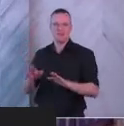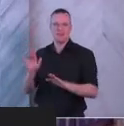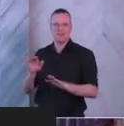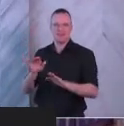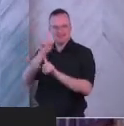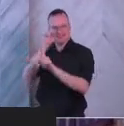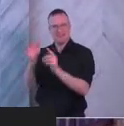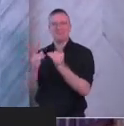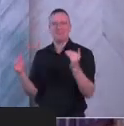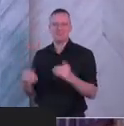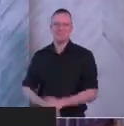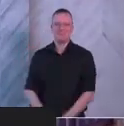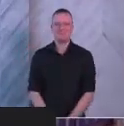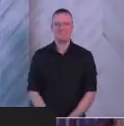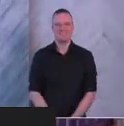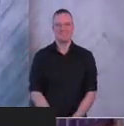that level.